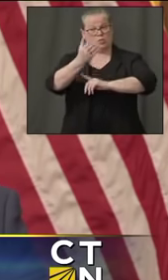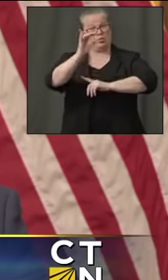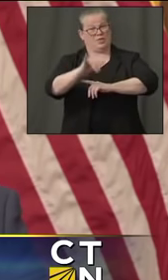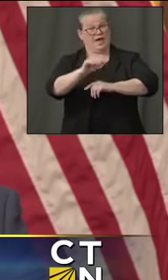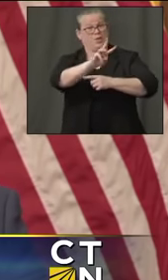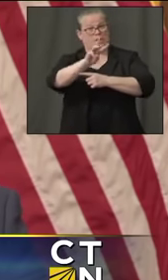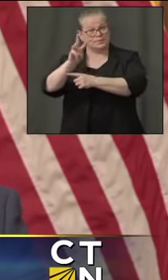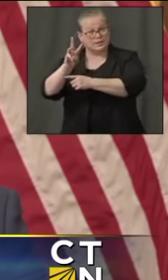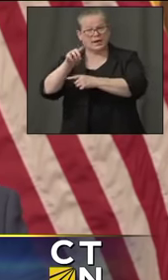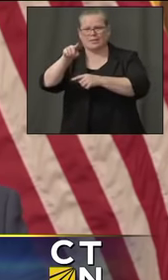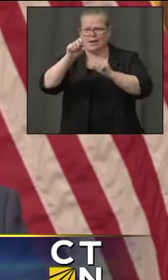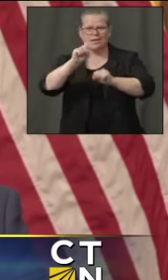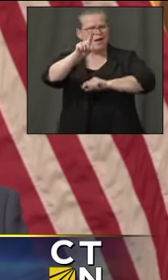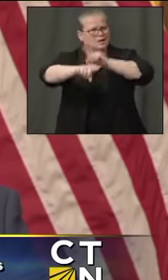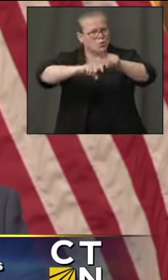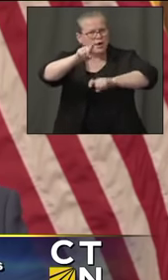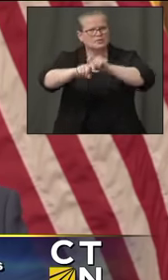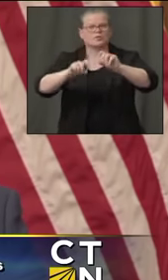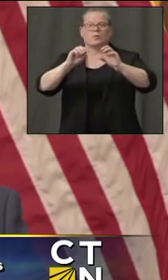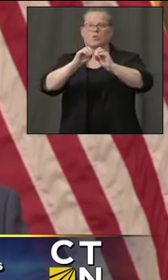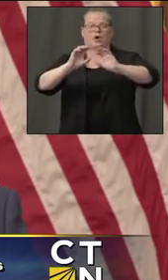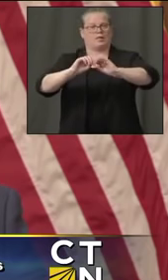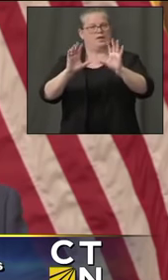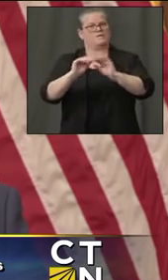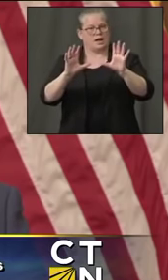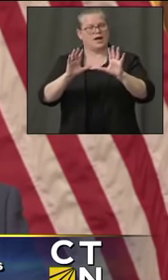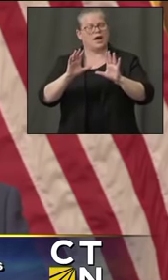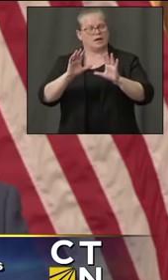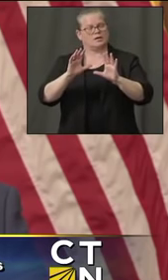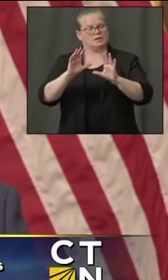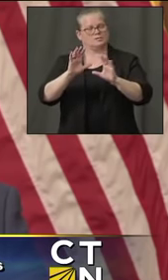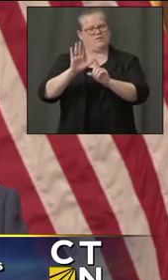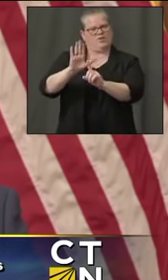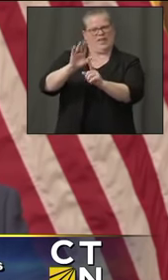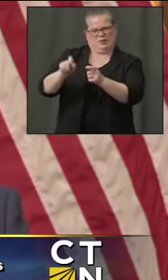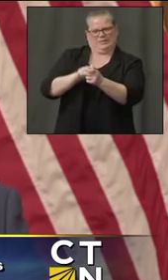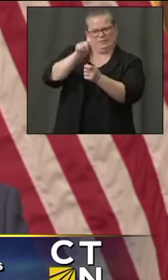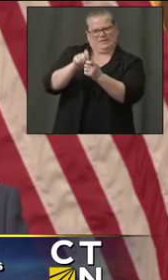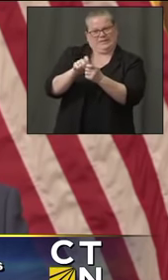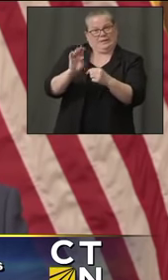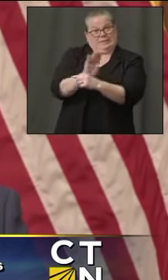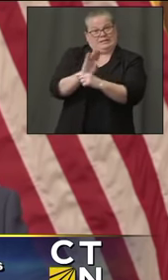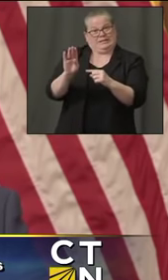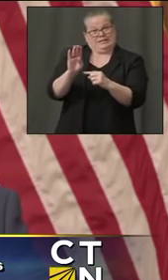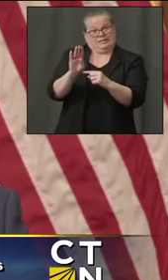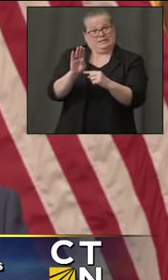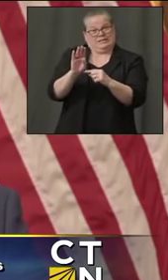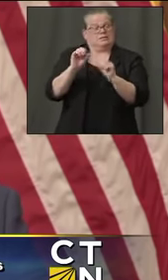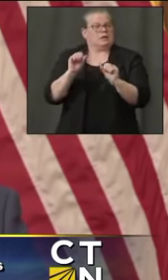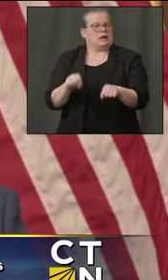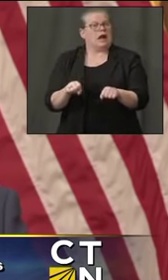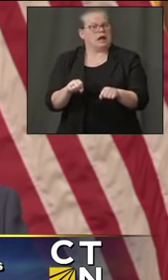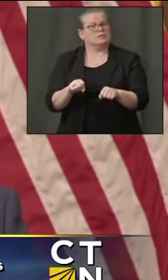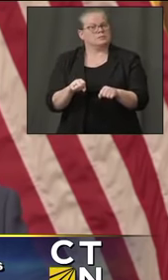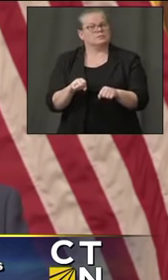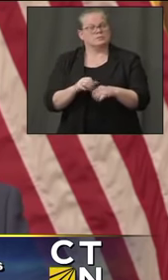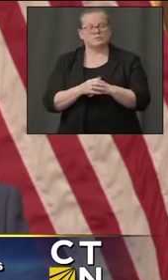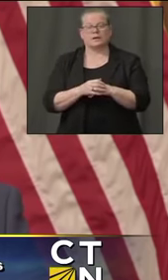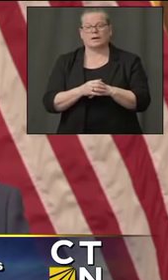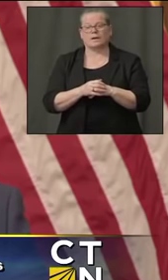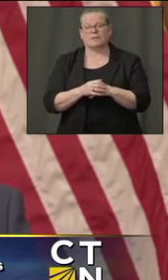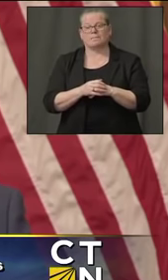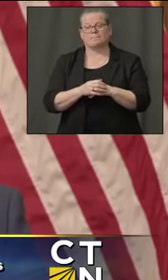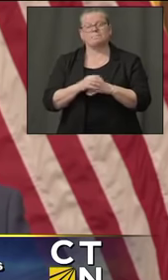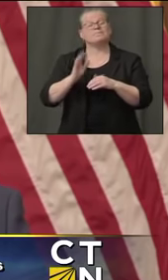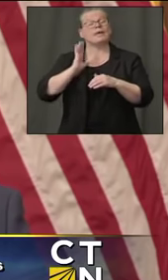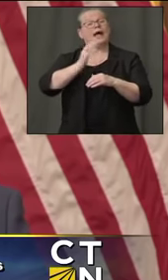site, which they can get further clarity on the very particular questions based upon their overall entity. As you know, the guidelines